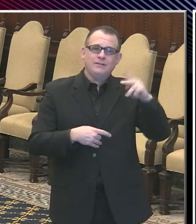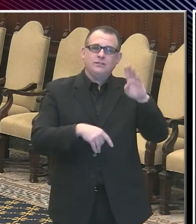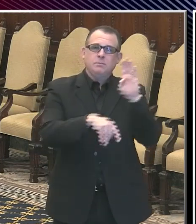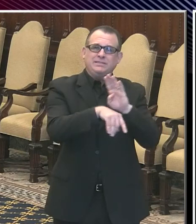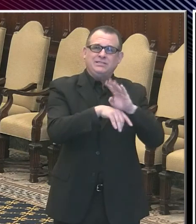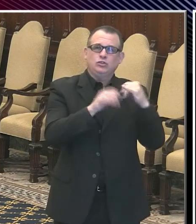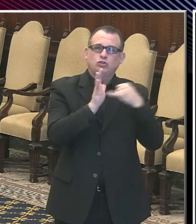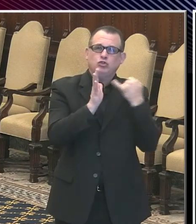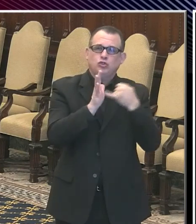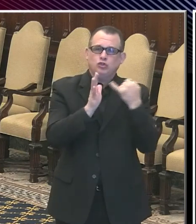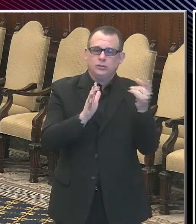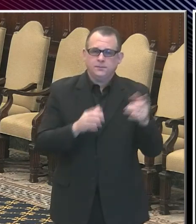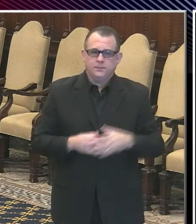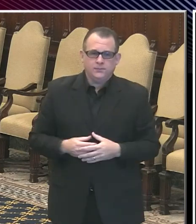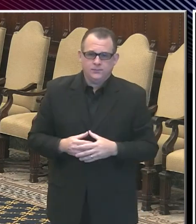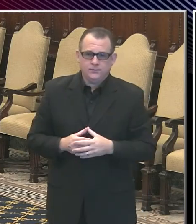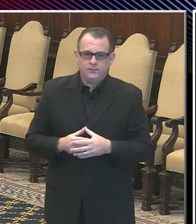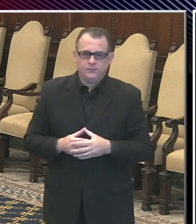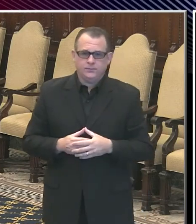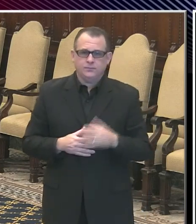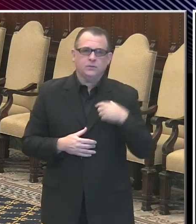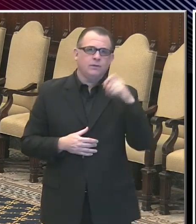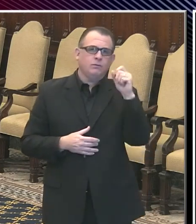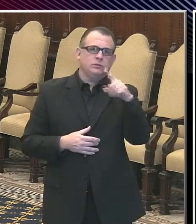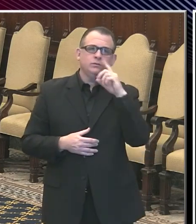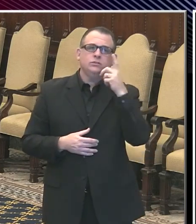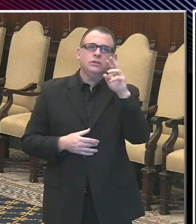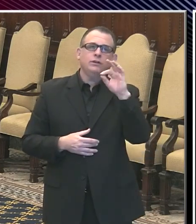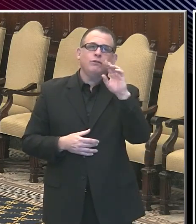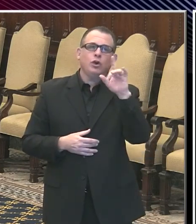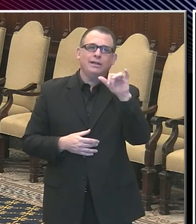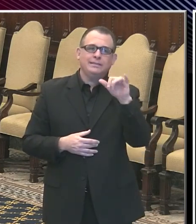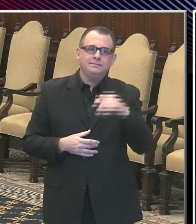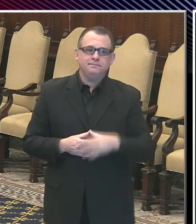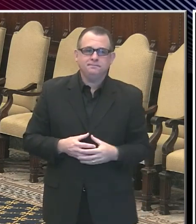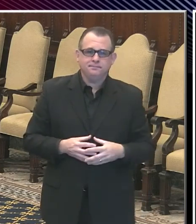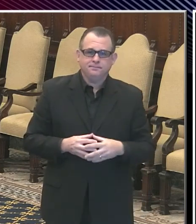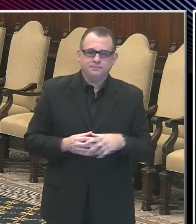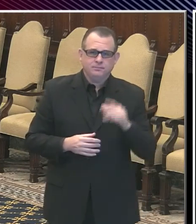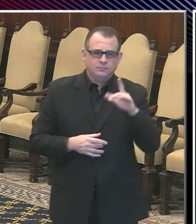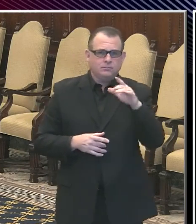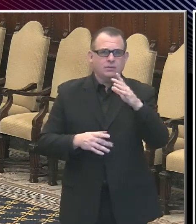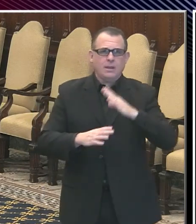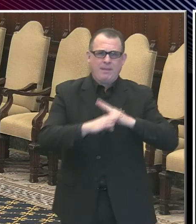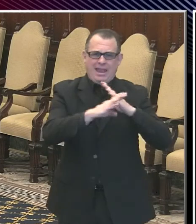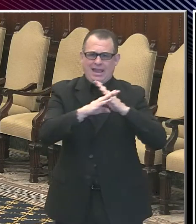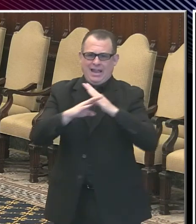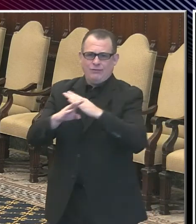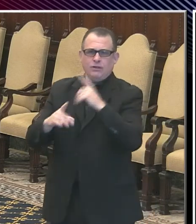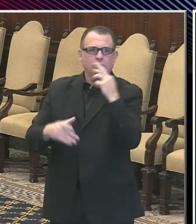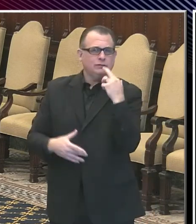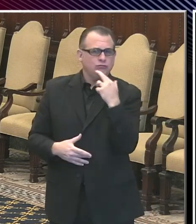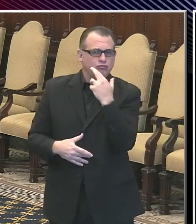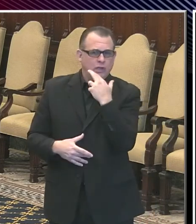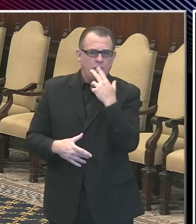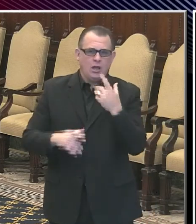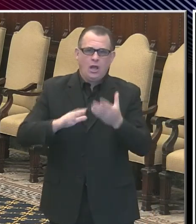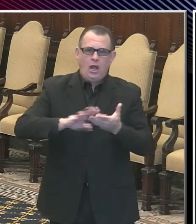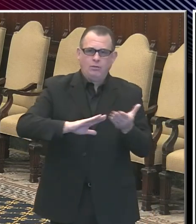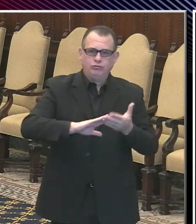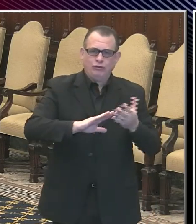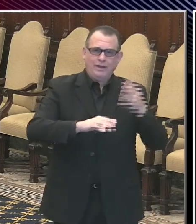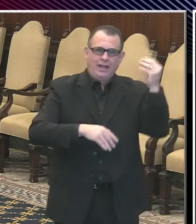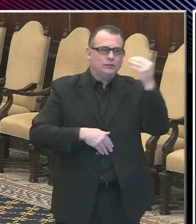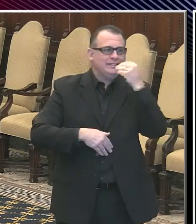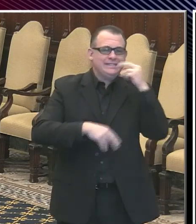for taking the time. I have a question for Dr. Farley. I was wondering, what are the barriers to allowing restaurants to operate with outdoor seating, even if